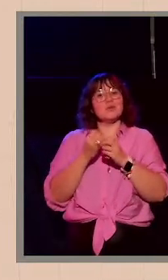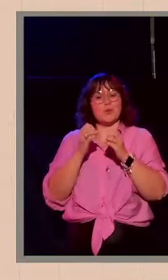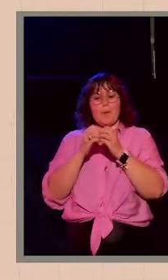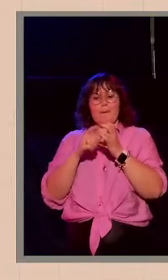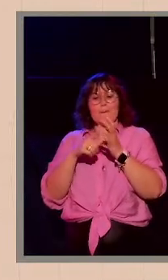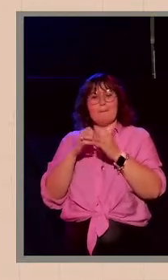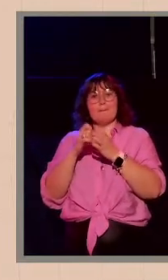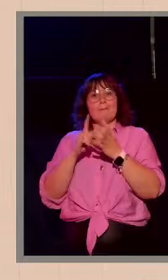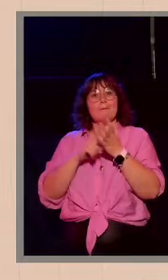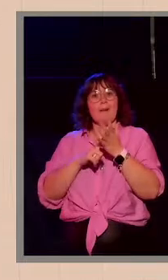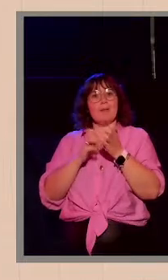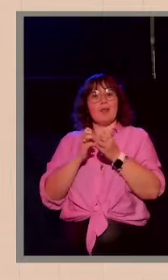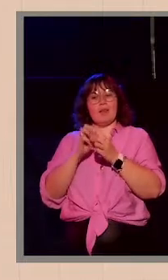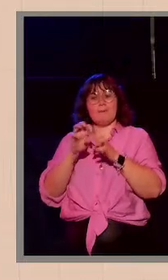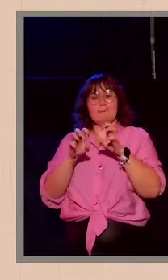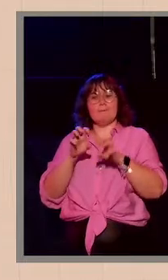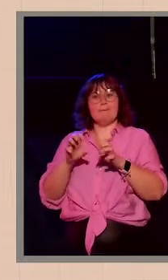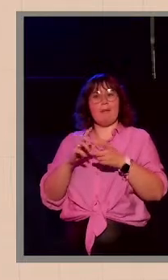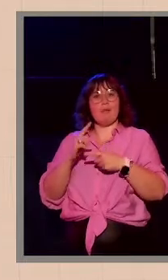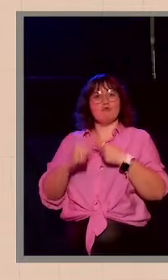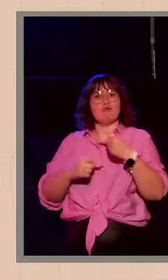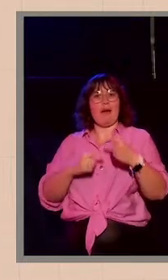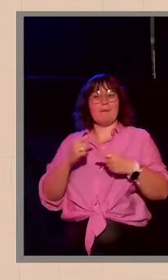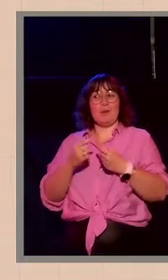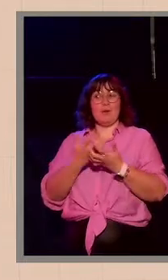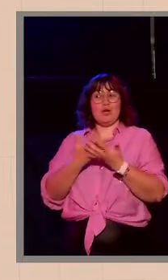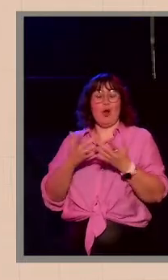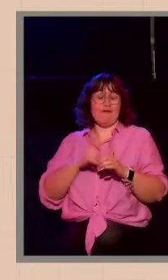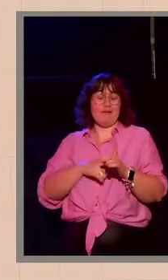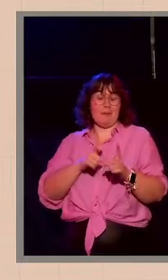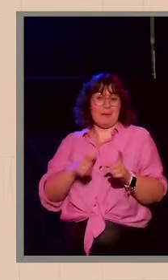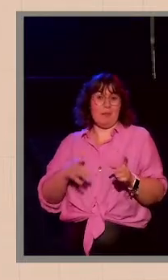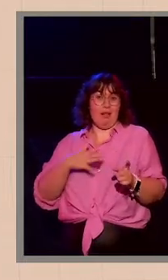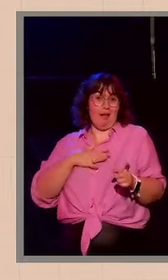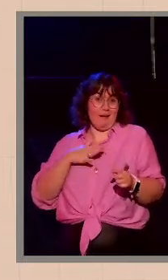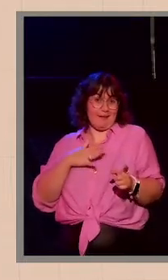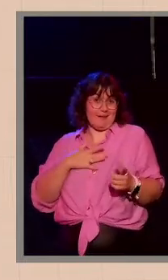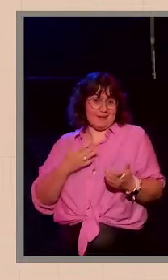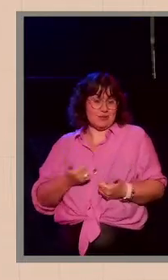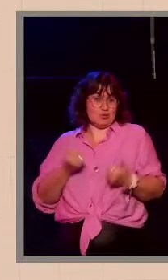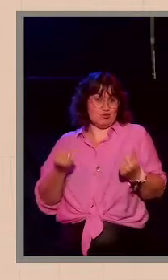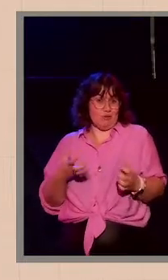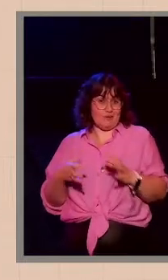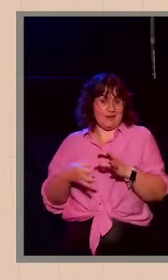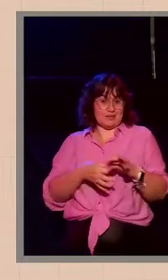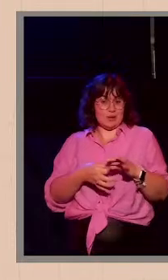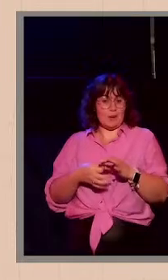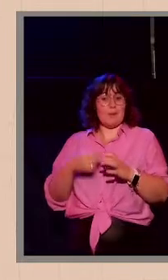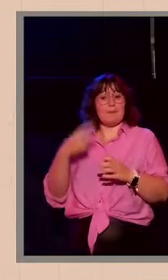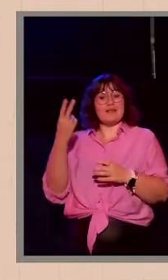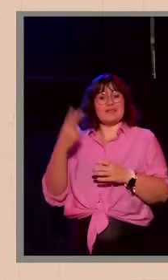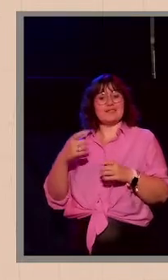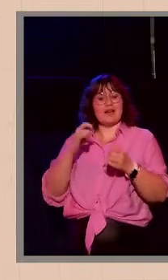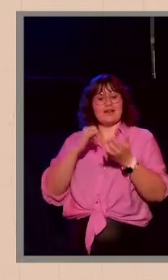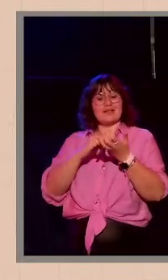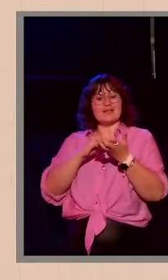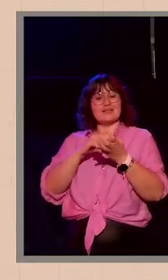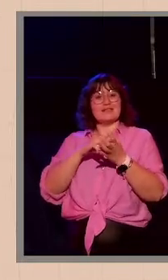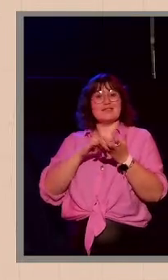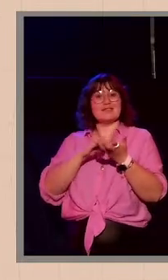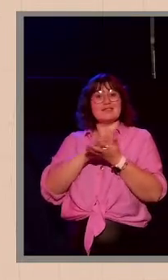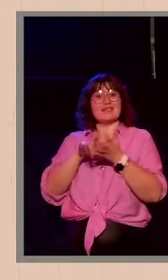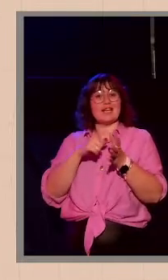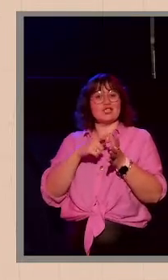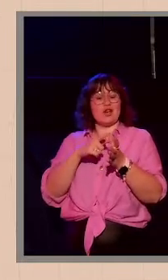lot with the young people that we've worked with. But where the designer, Sasha Gilmore, and I sort of discovered